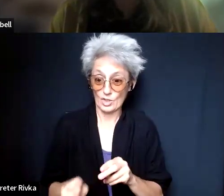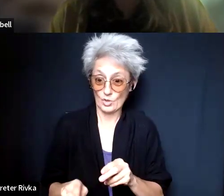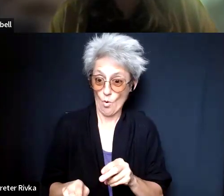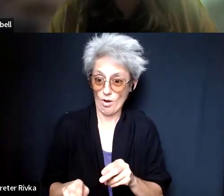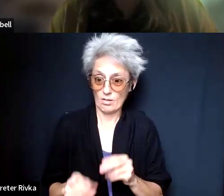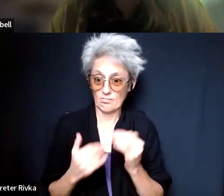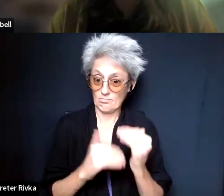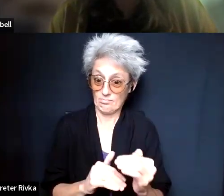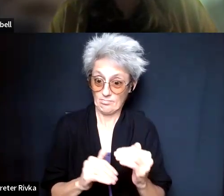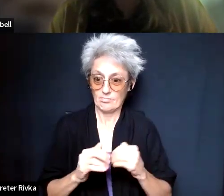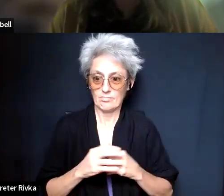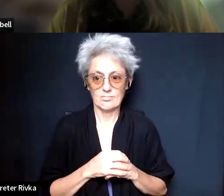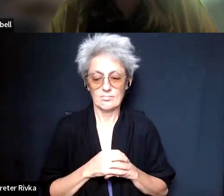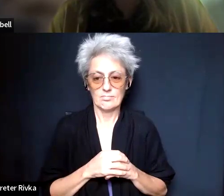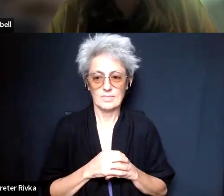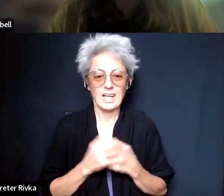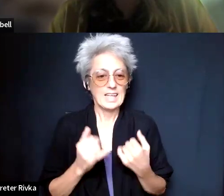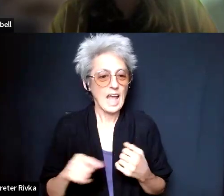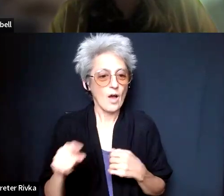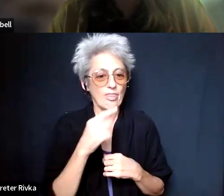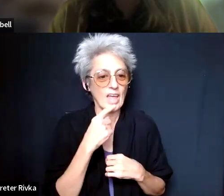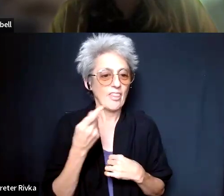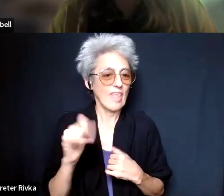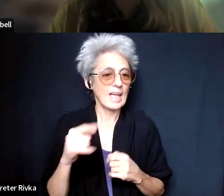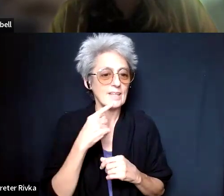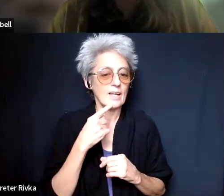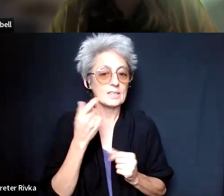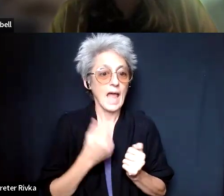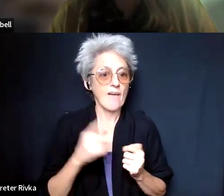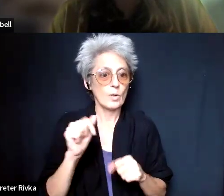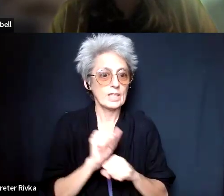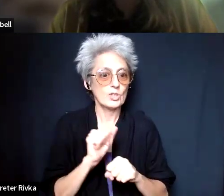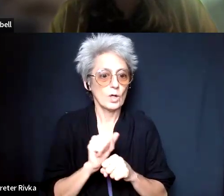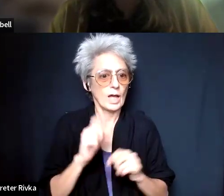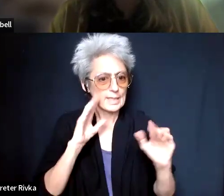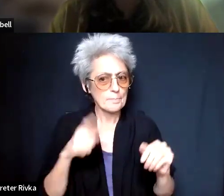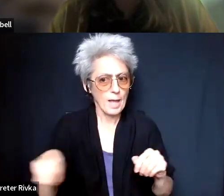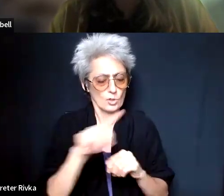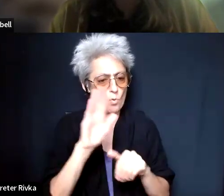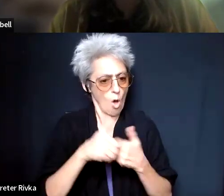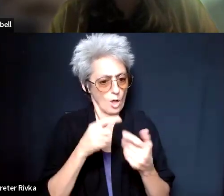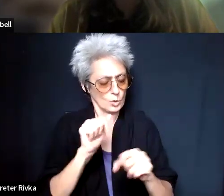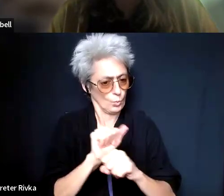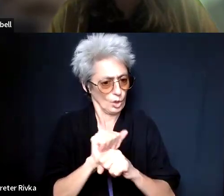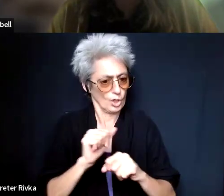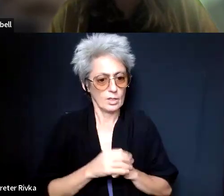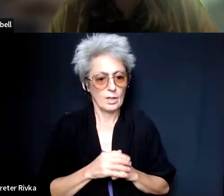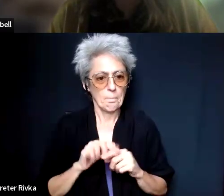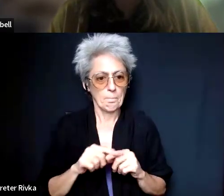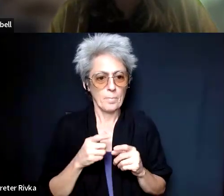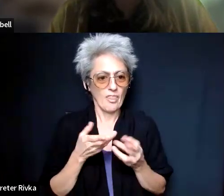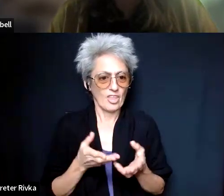they say everybody needs to work. You're expected to work, but there's no openings to get